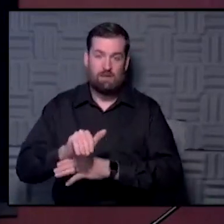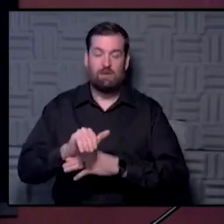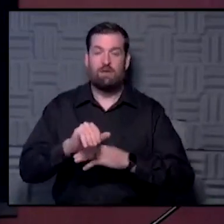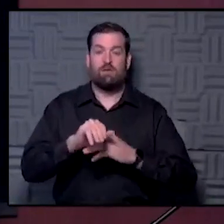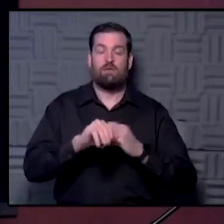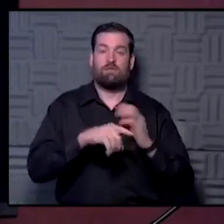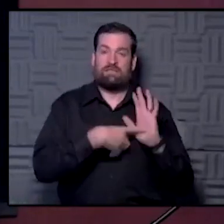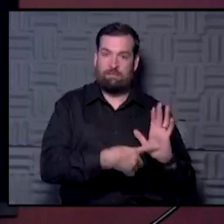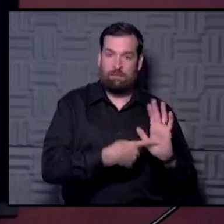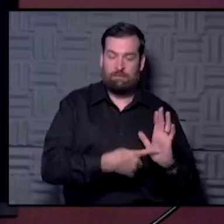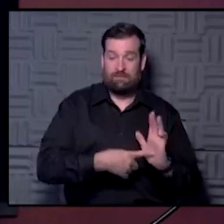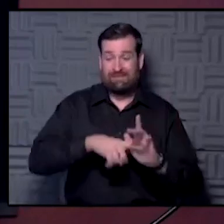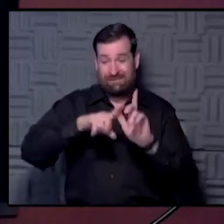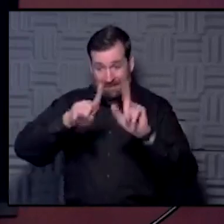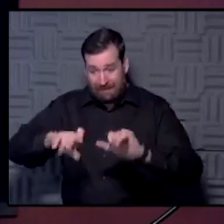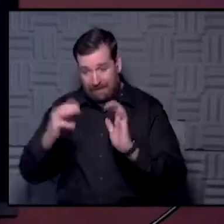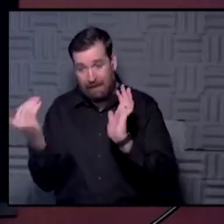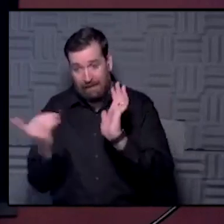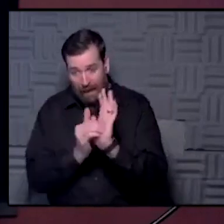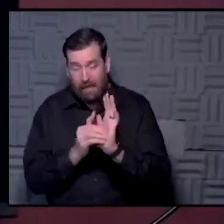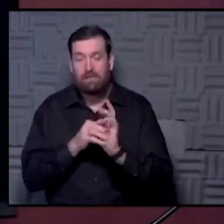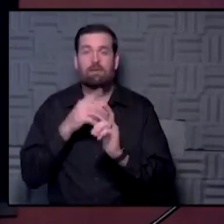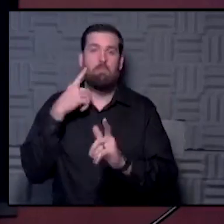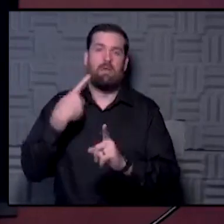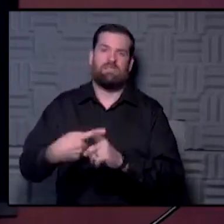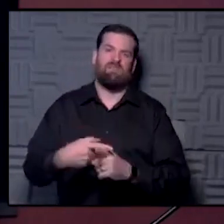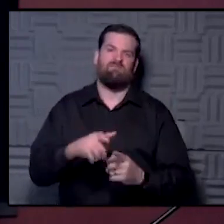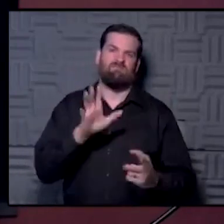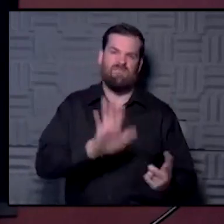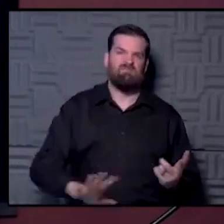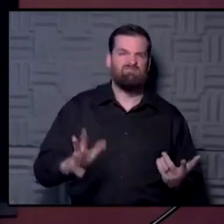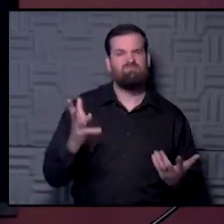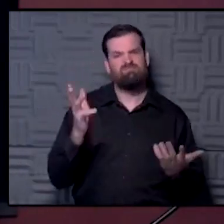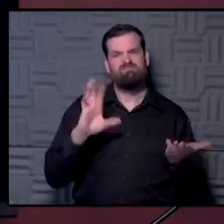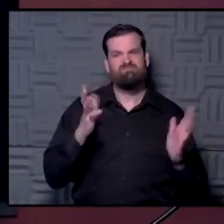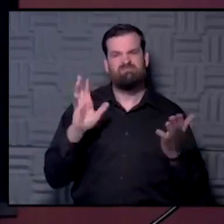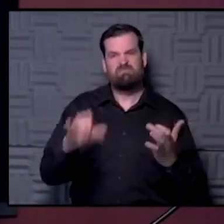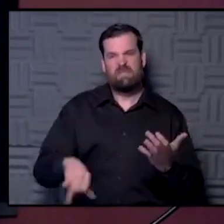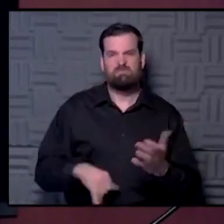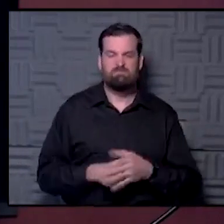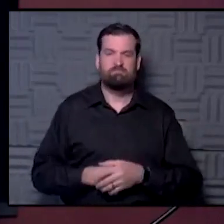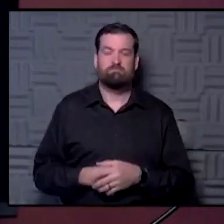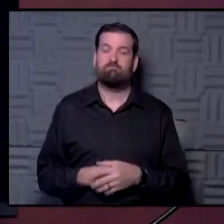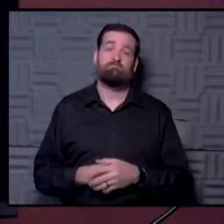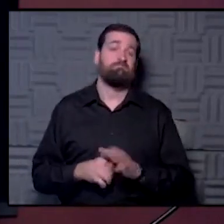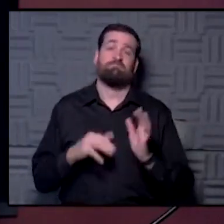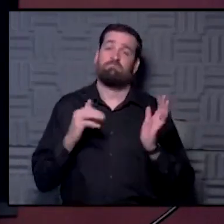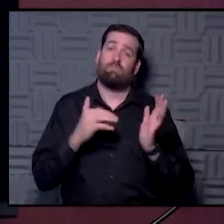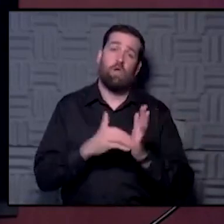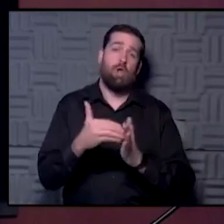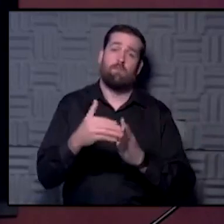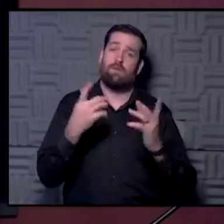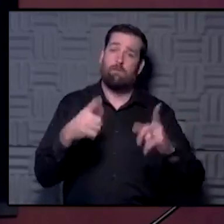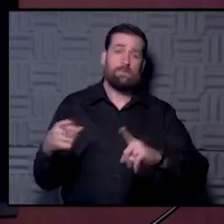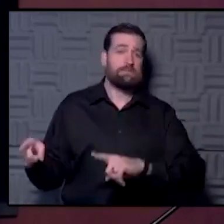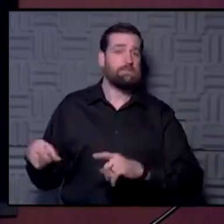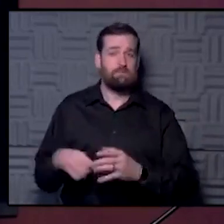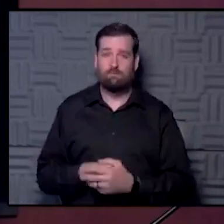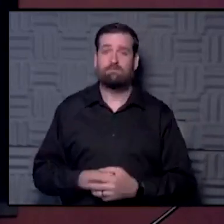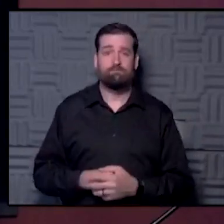tested again in the evening on the same day, and then was positive or something along those lines. And I think that's a very common